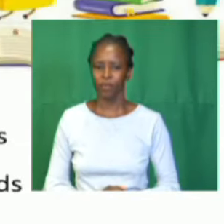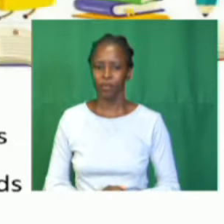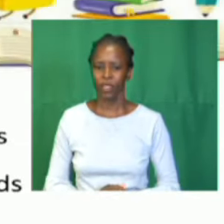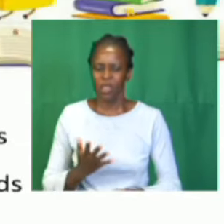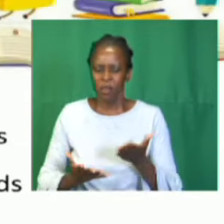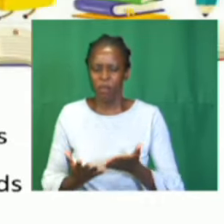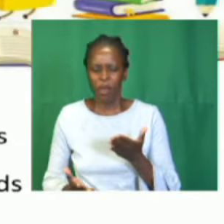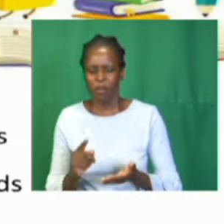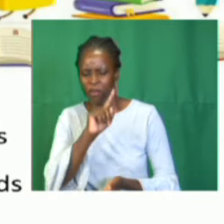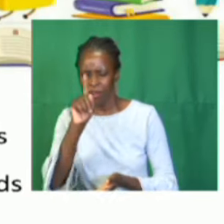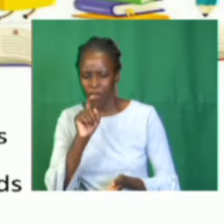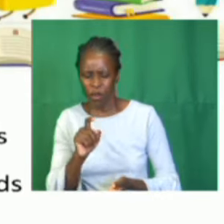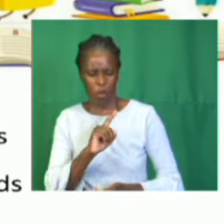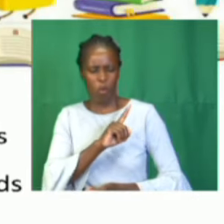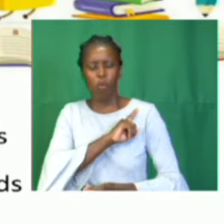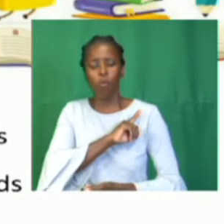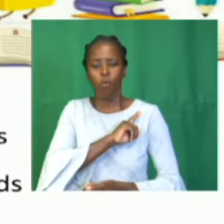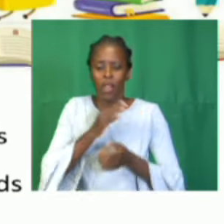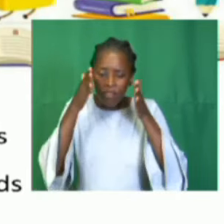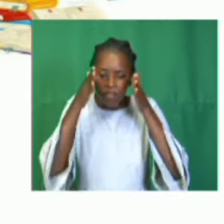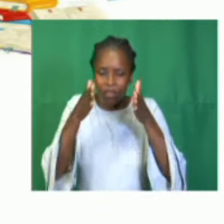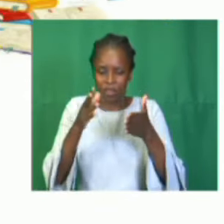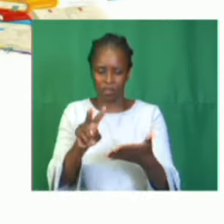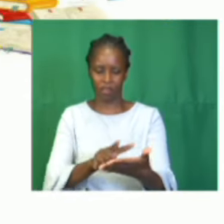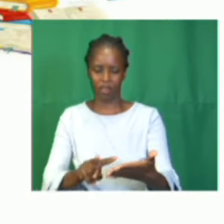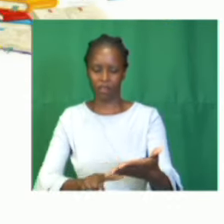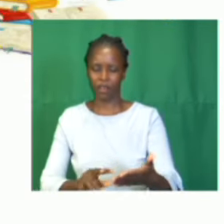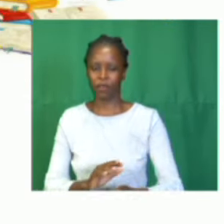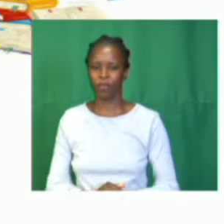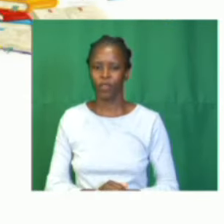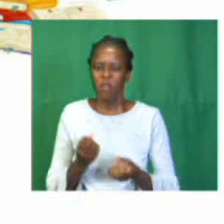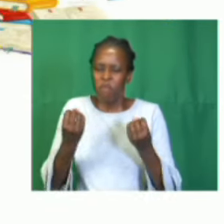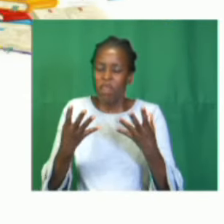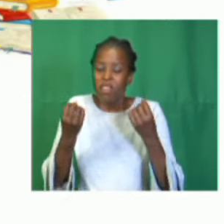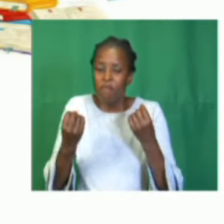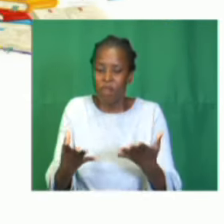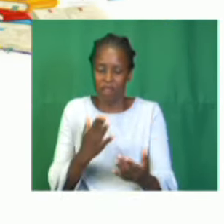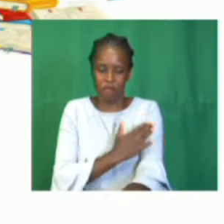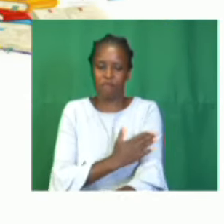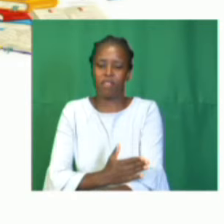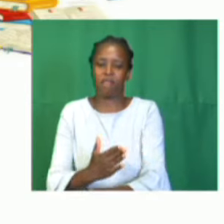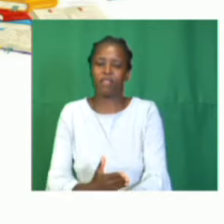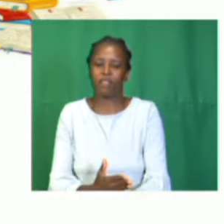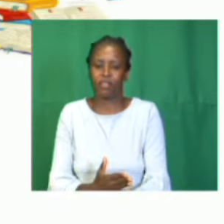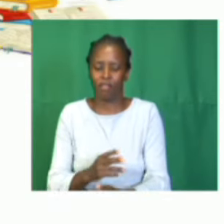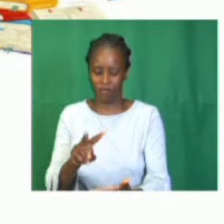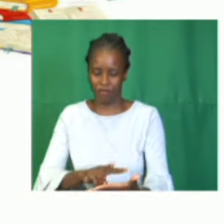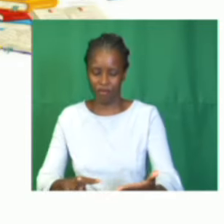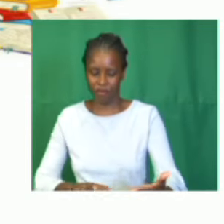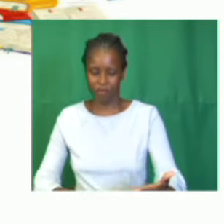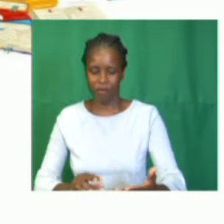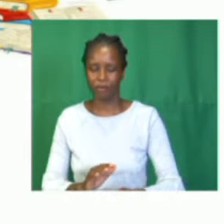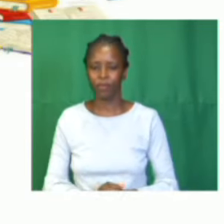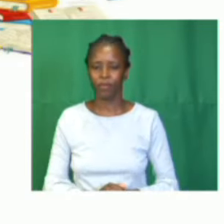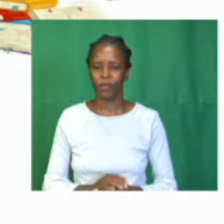ask themselves, why are we actually focusing on reading? There are many benefits of reading, but I'll only just highlight a few of